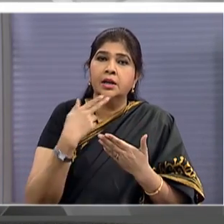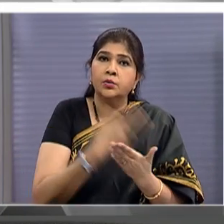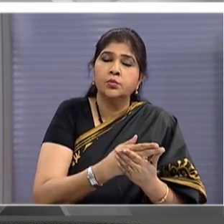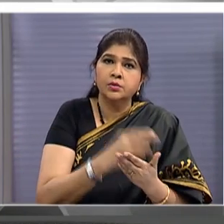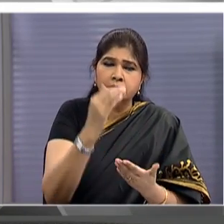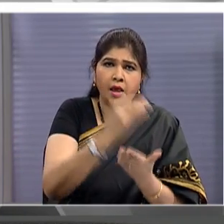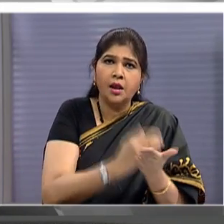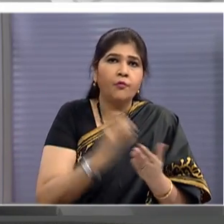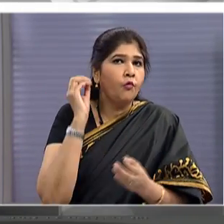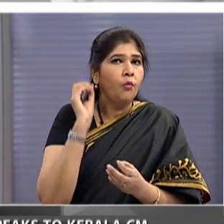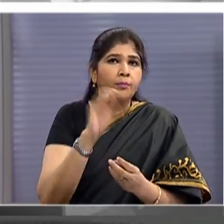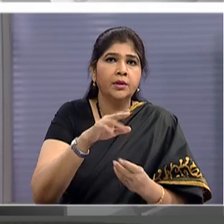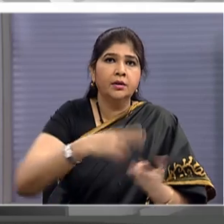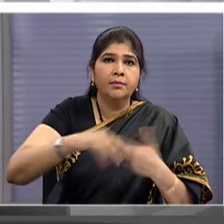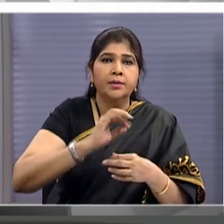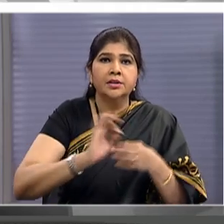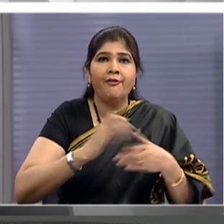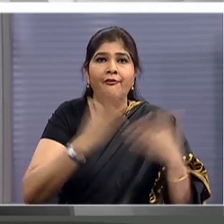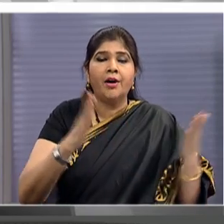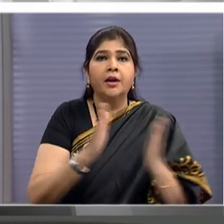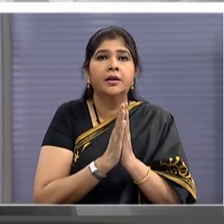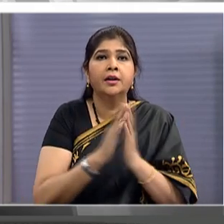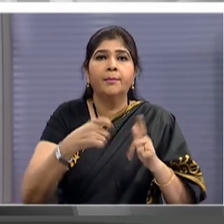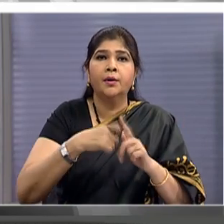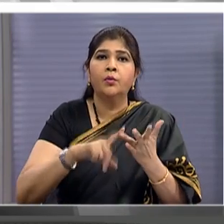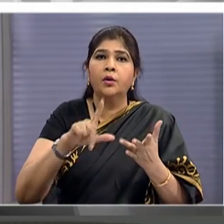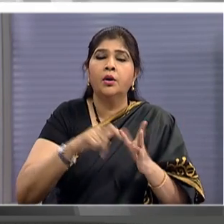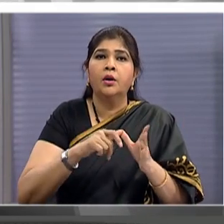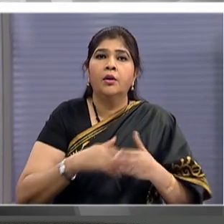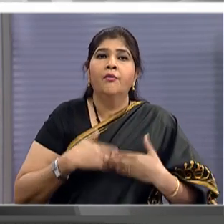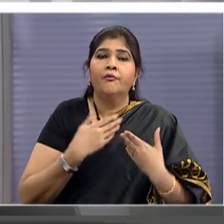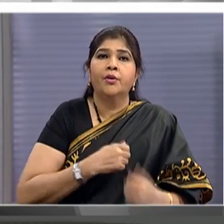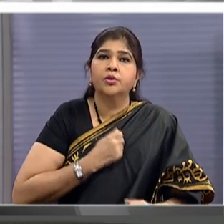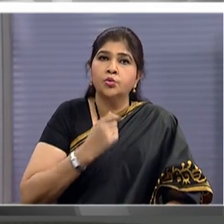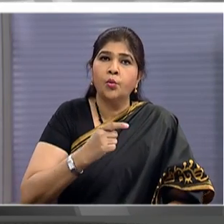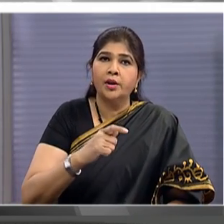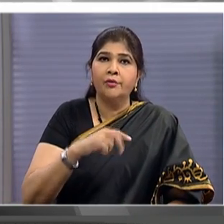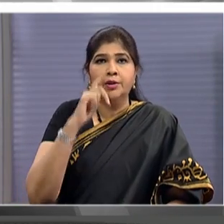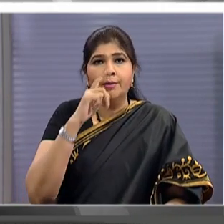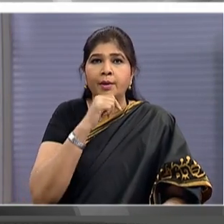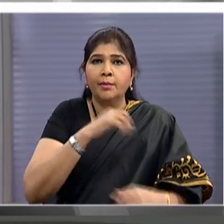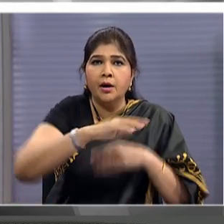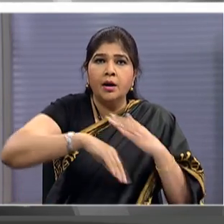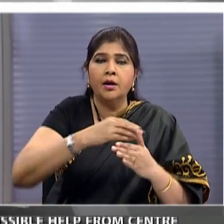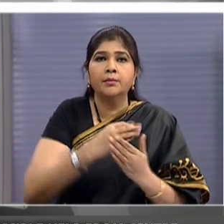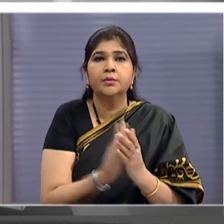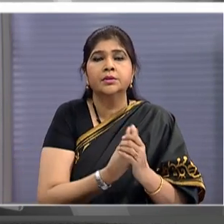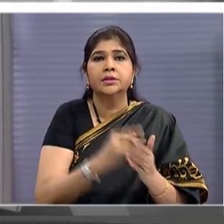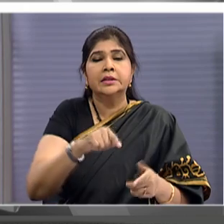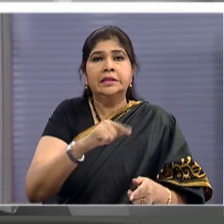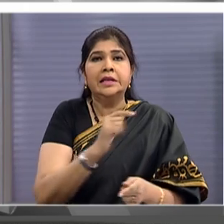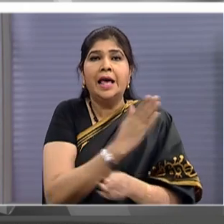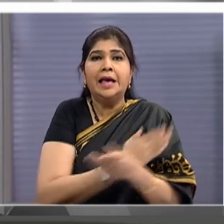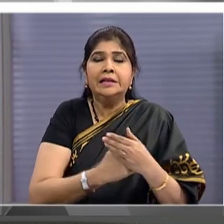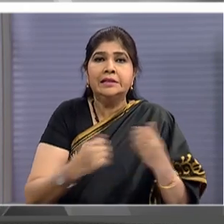massive fire at the temple in Kollam. Offering his condolences to the families of those who died in Kollam accident, Home Minister also assured Kerala